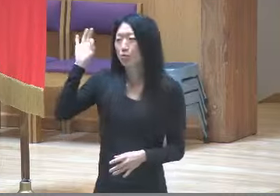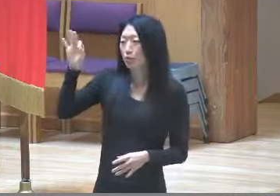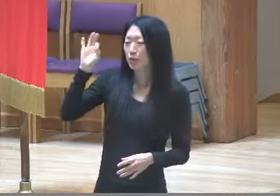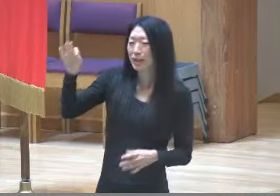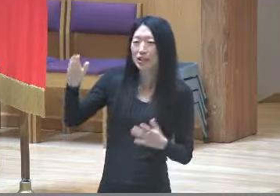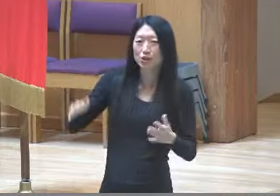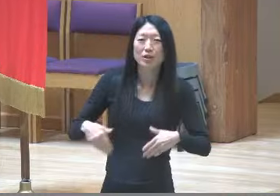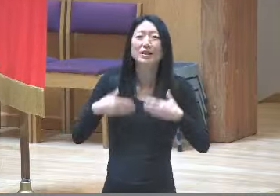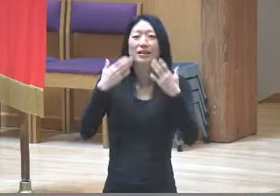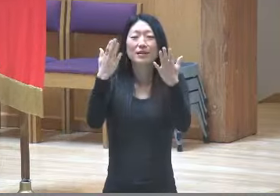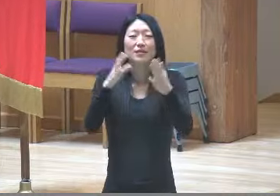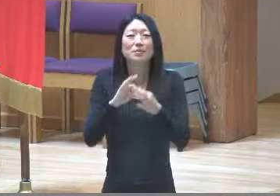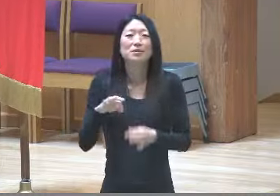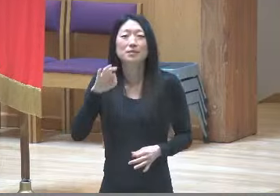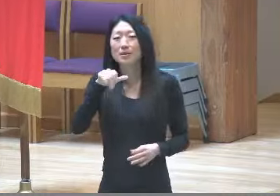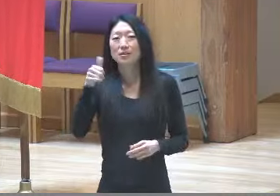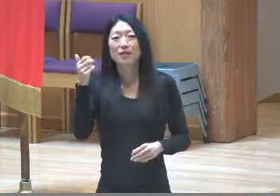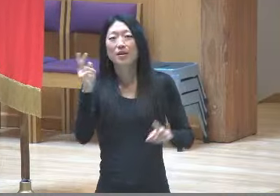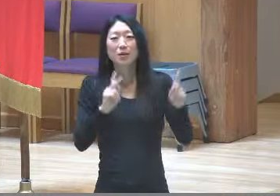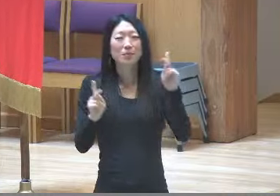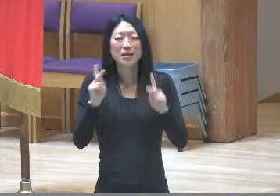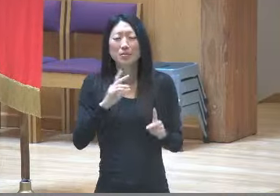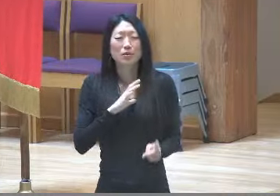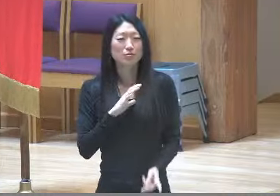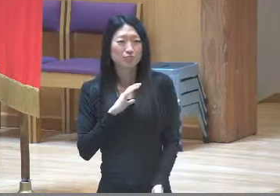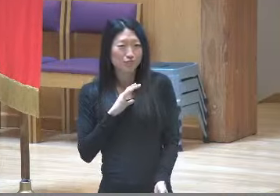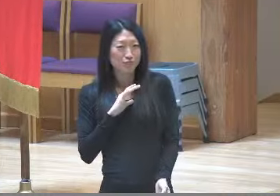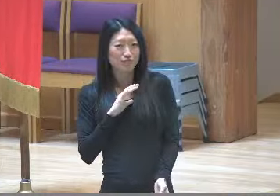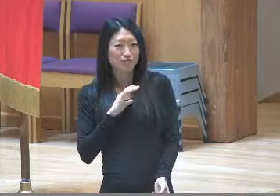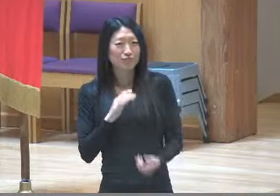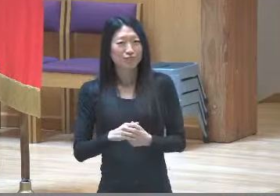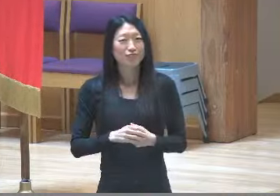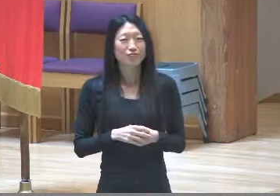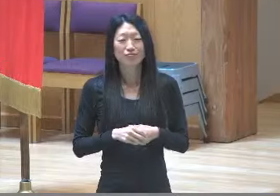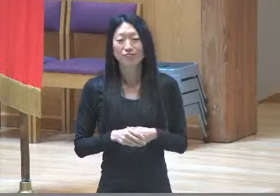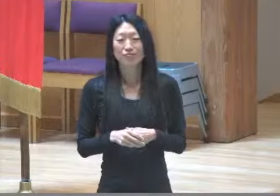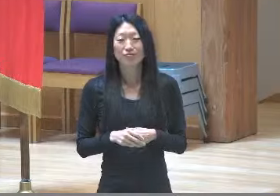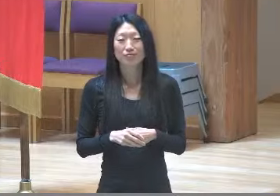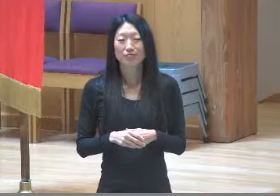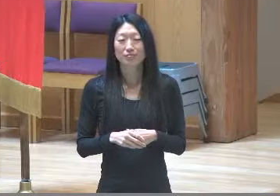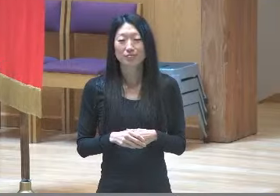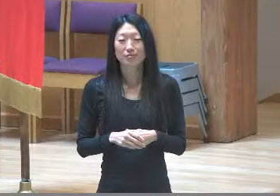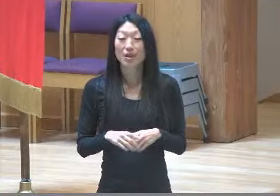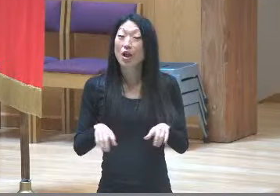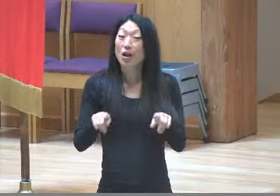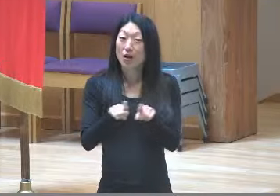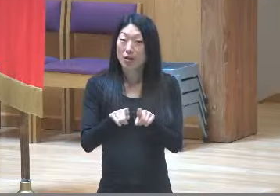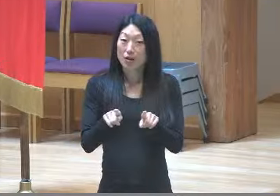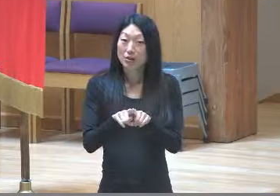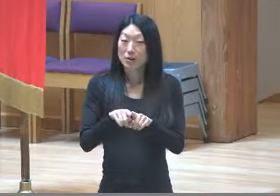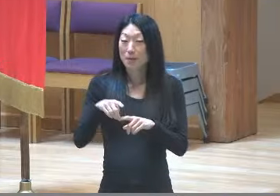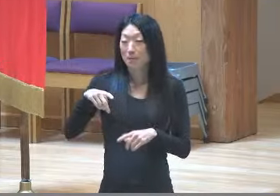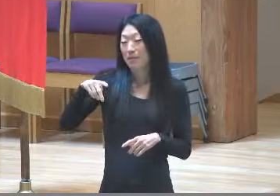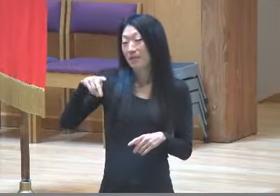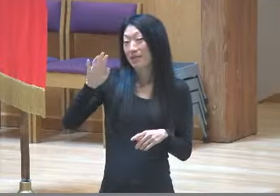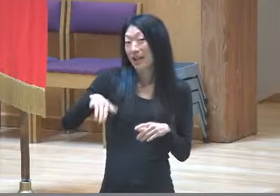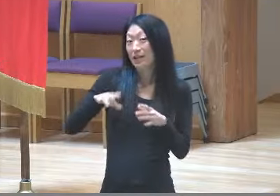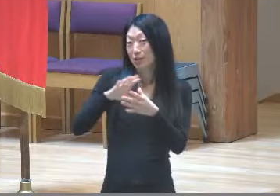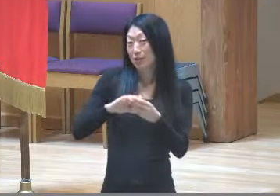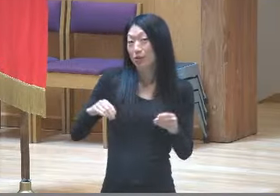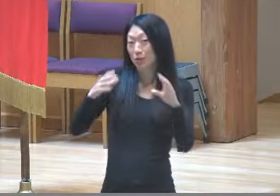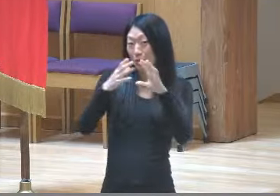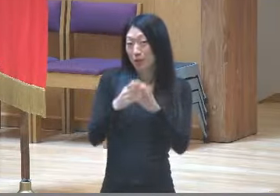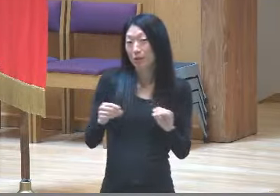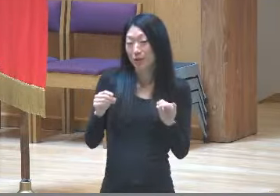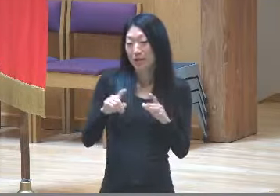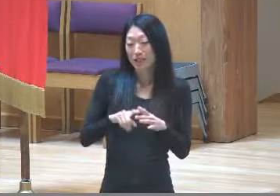lift up spirits of other people. It's all these cool superpowers that we've gained. The really cool thing, too, is that this Pentecost story